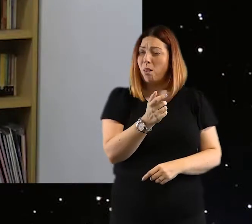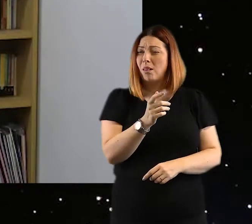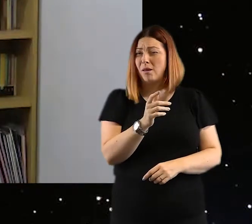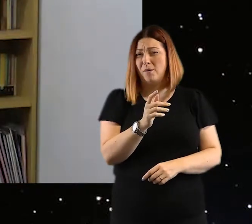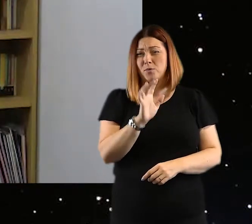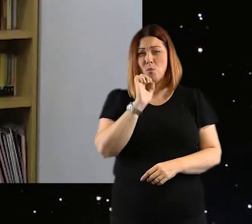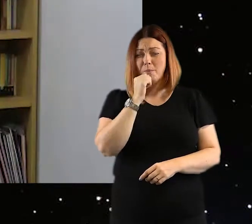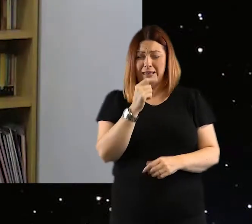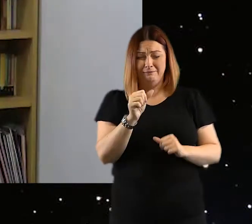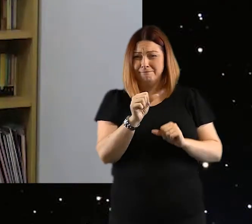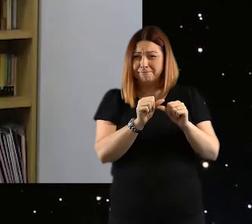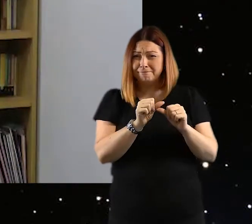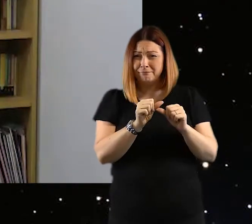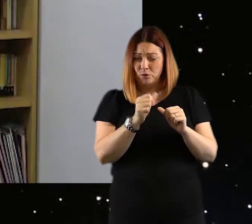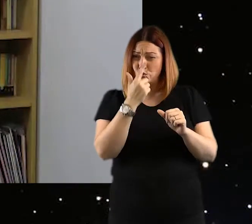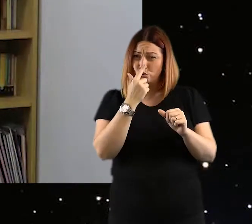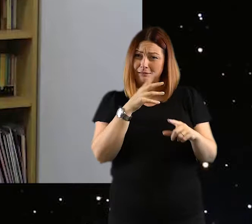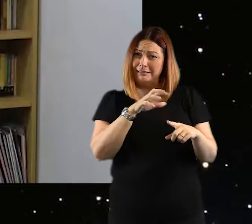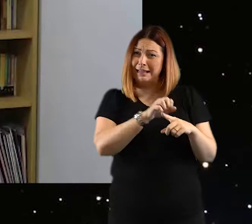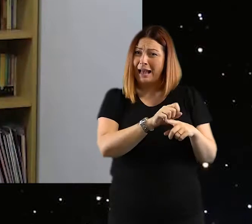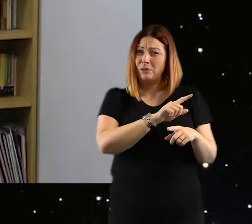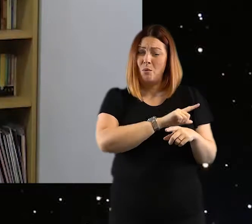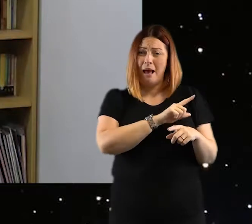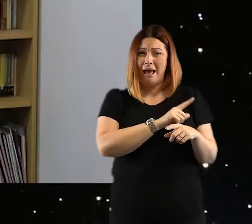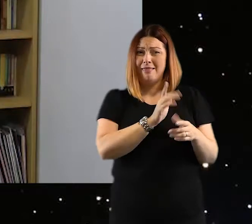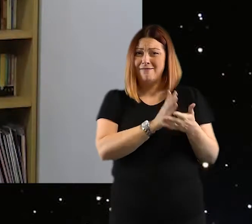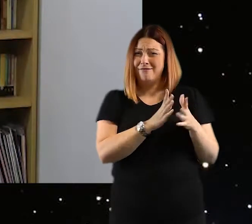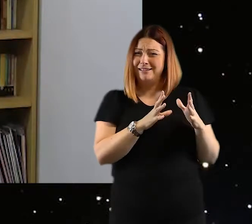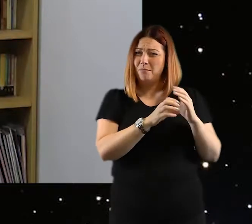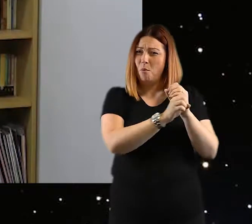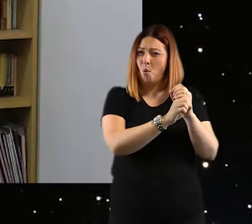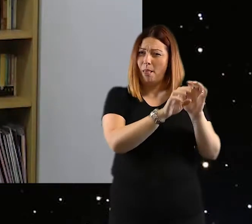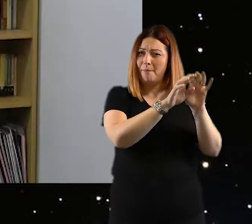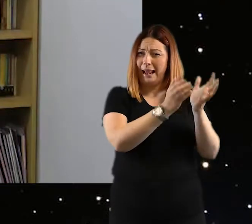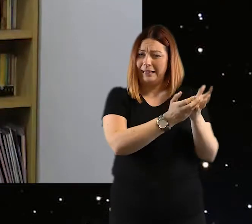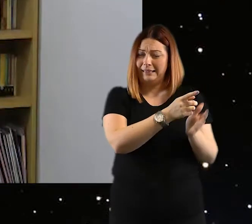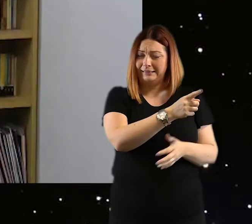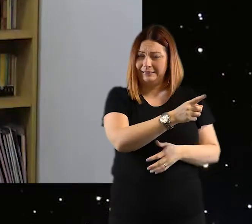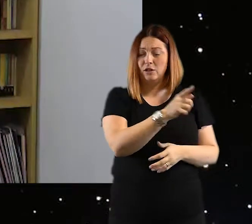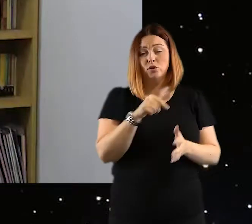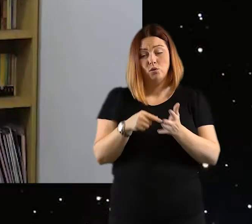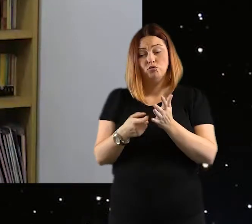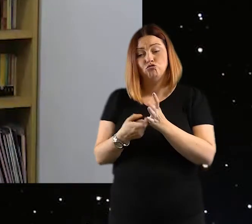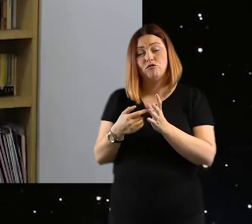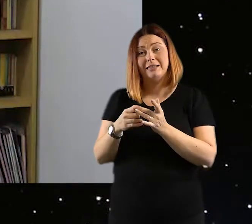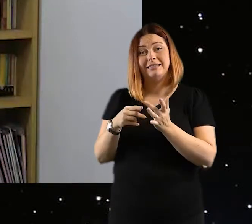on the limit of what you can detect, because these are very small planets. So the transit technique.